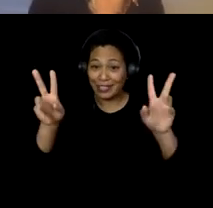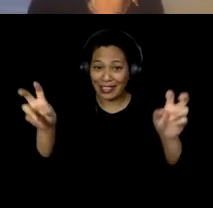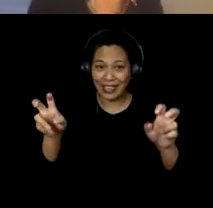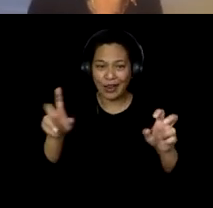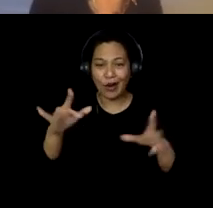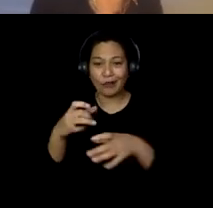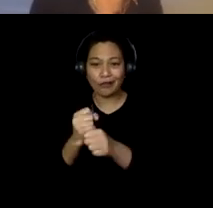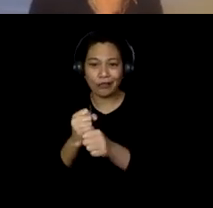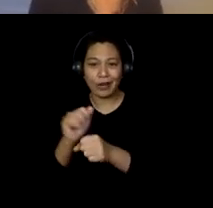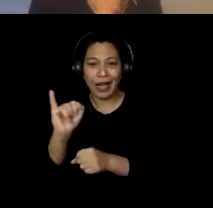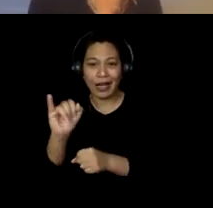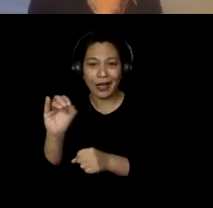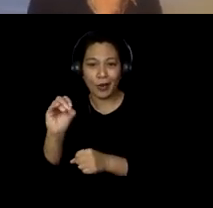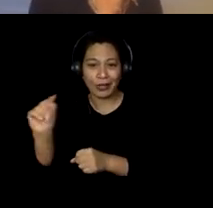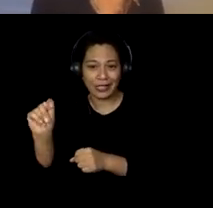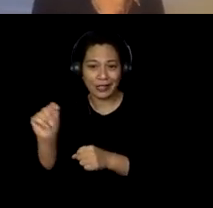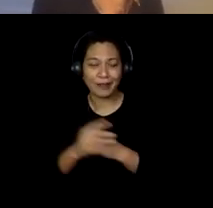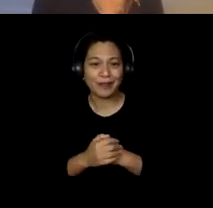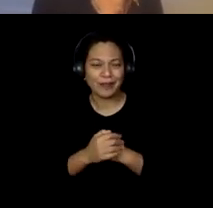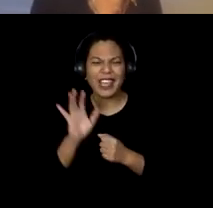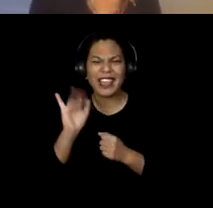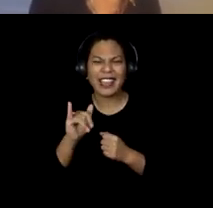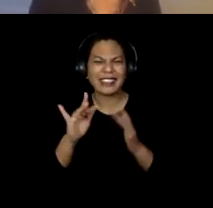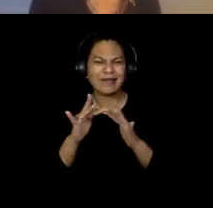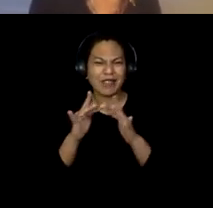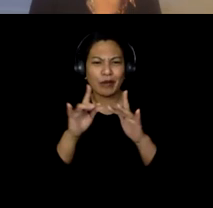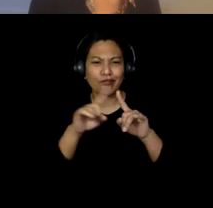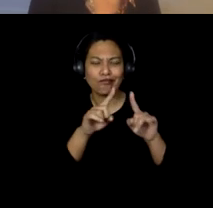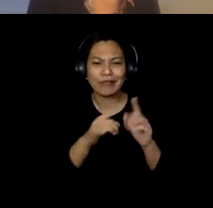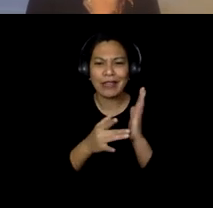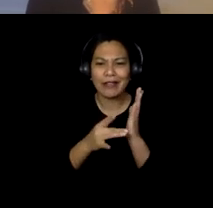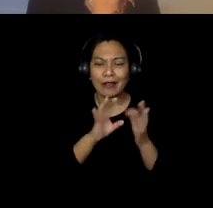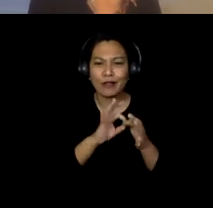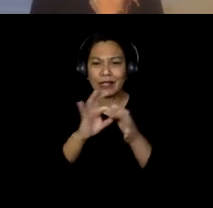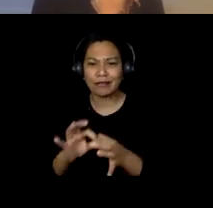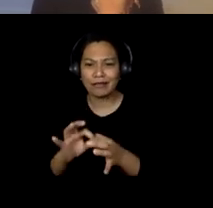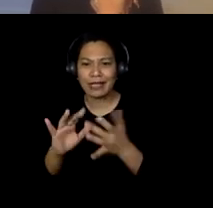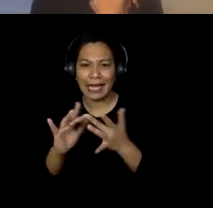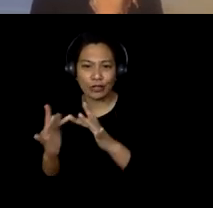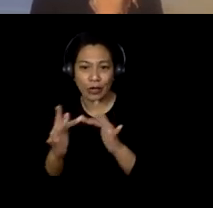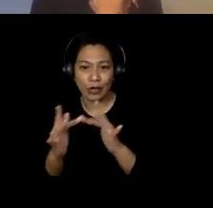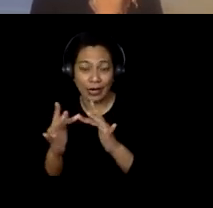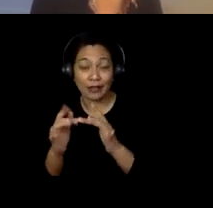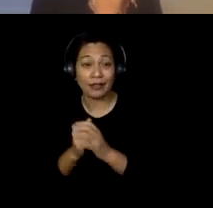as it's called. This is a network of devices that are connected to the internet. For example, the top image is a smart